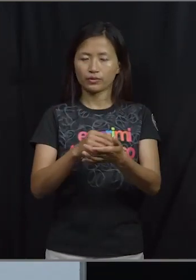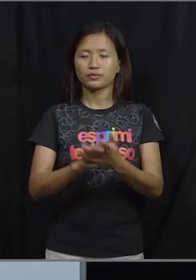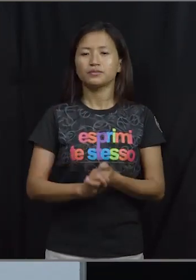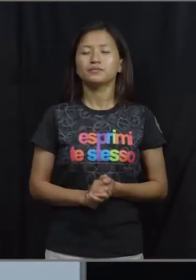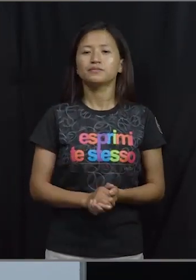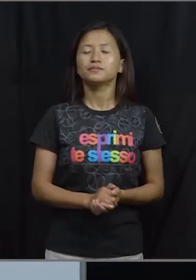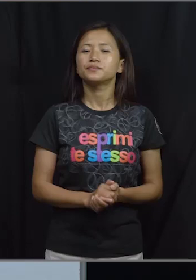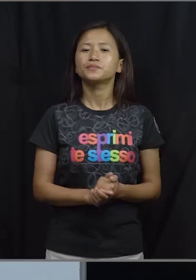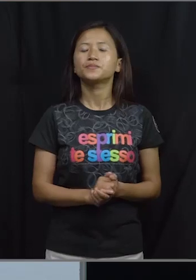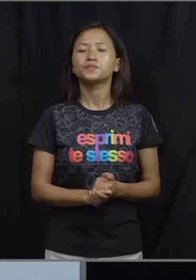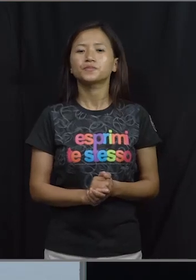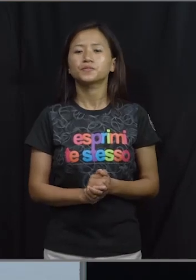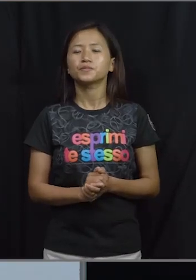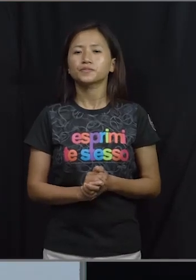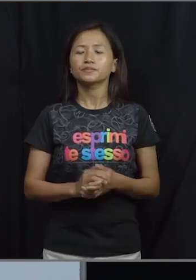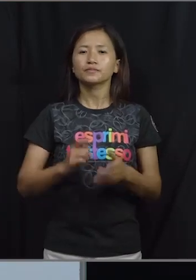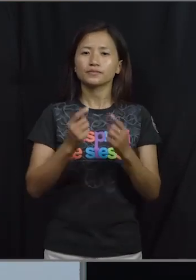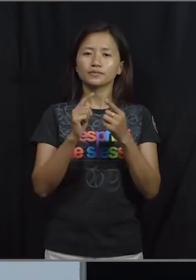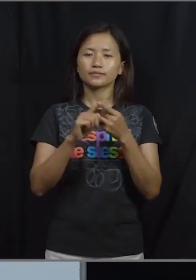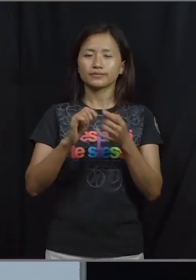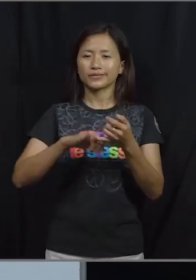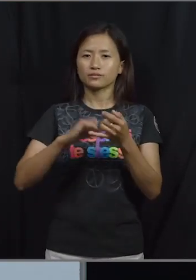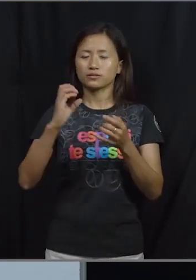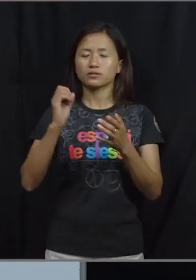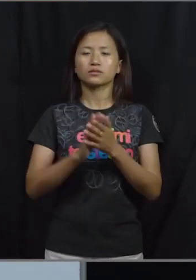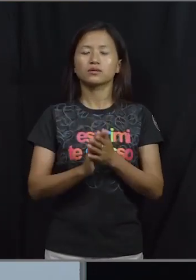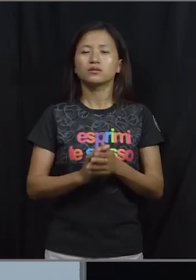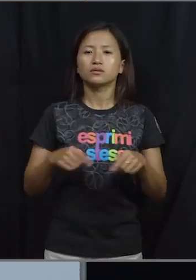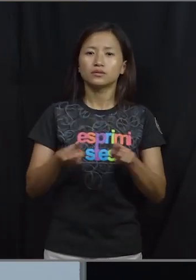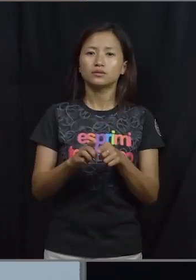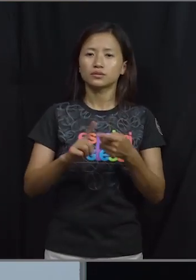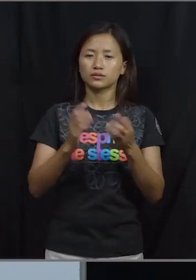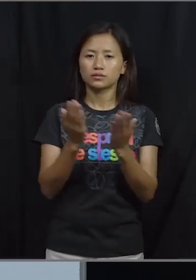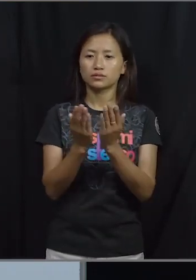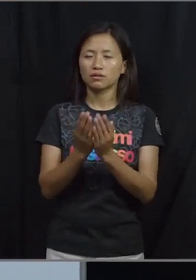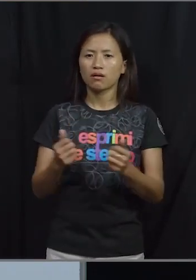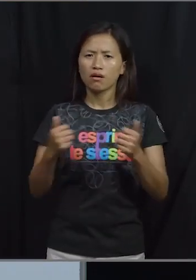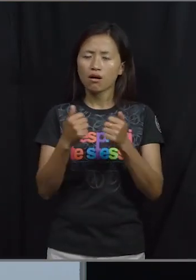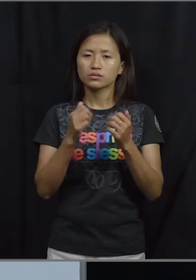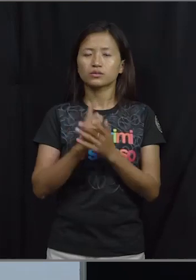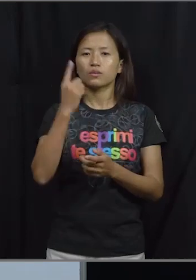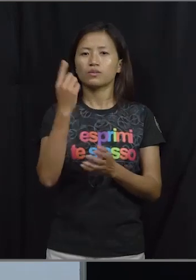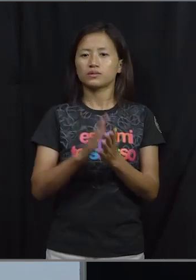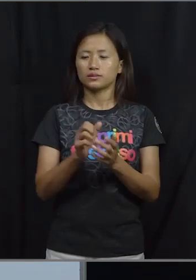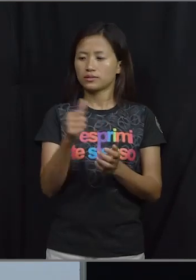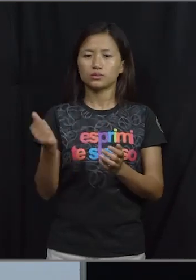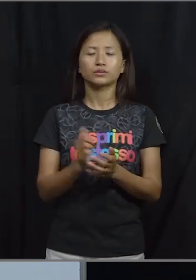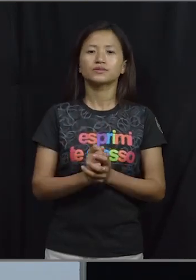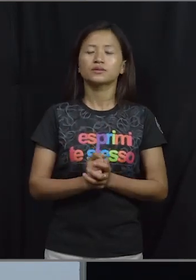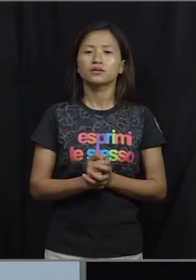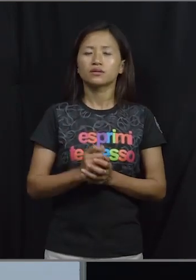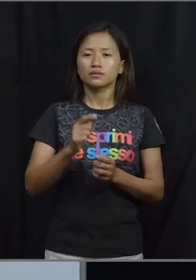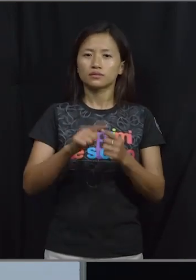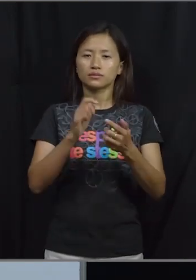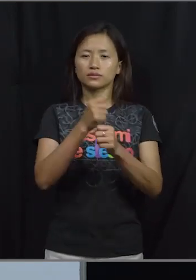this psychologists and educationists, they argue with one another, saying that, you know, for example, if